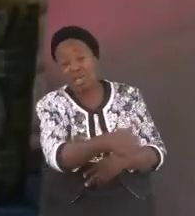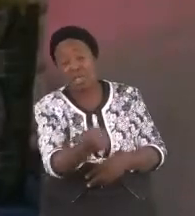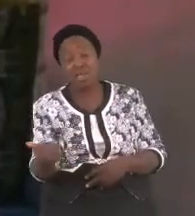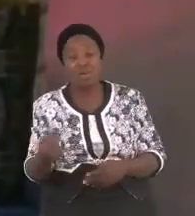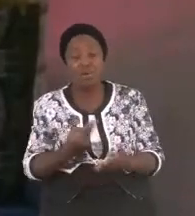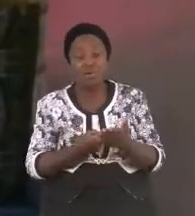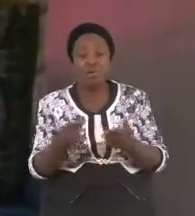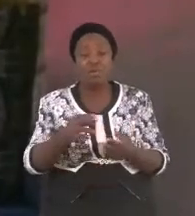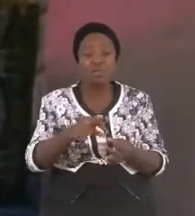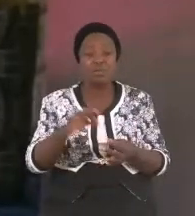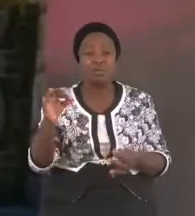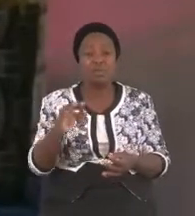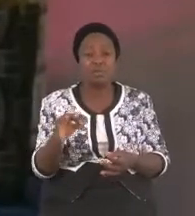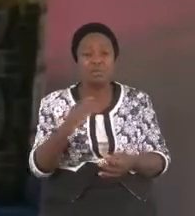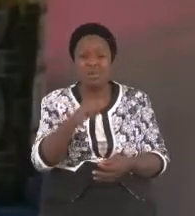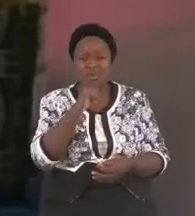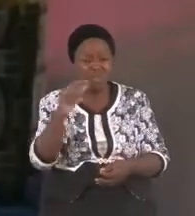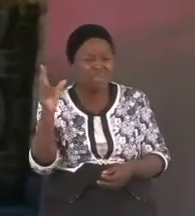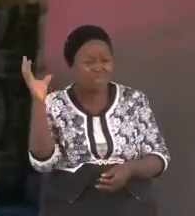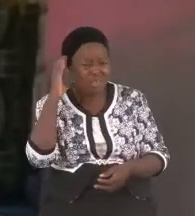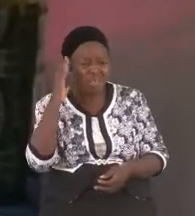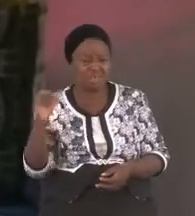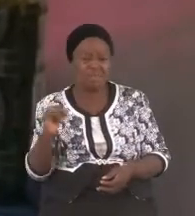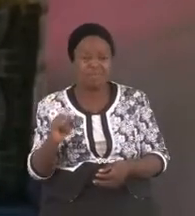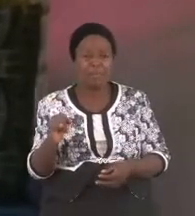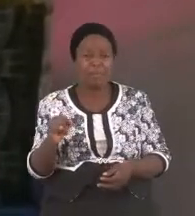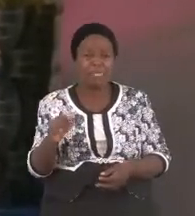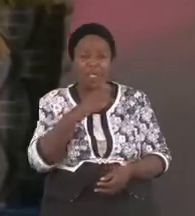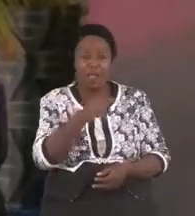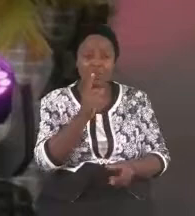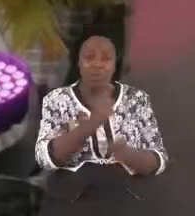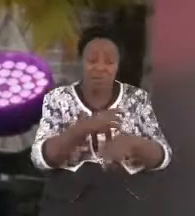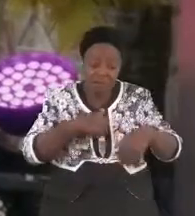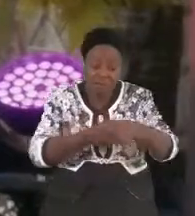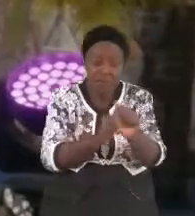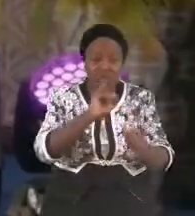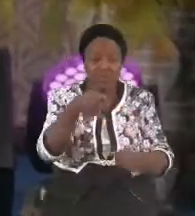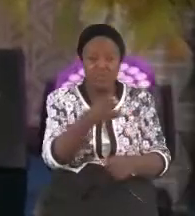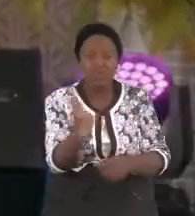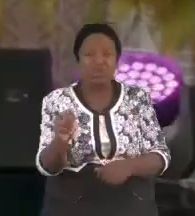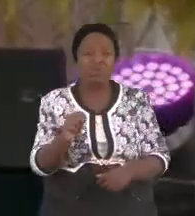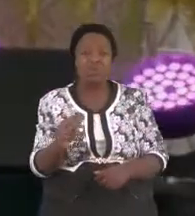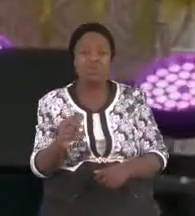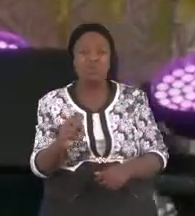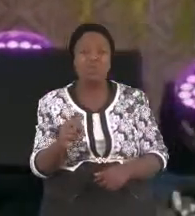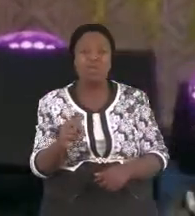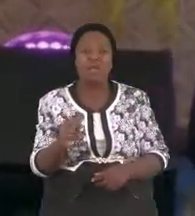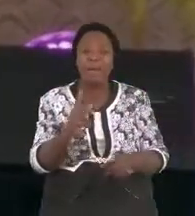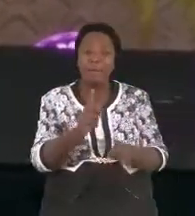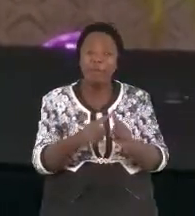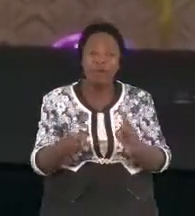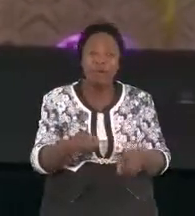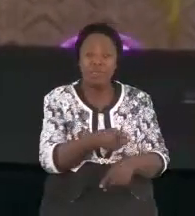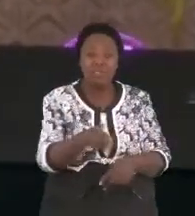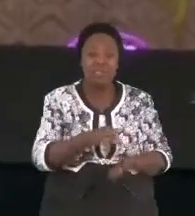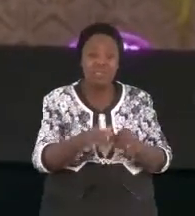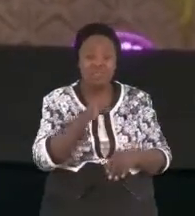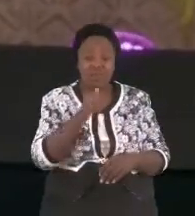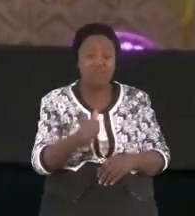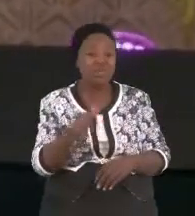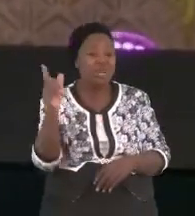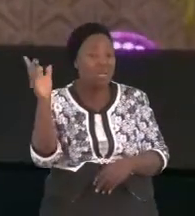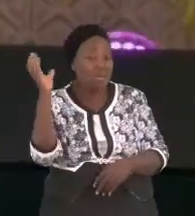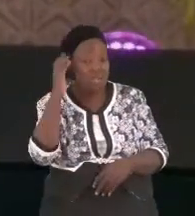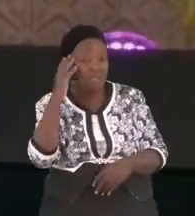not listening. They were following John, but they did not listen to